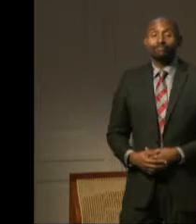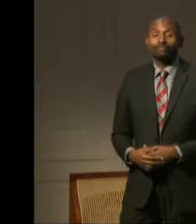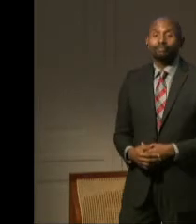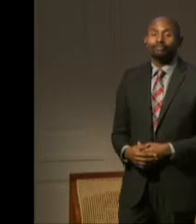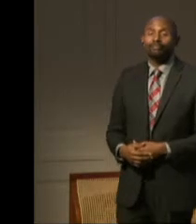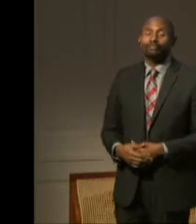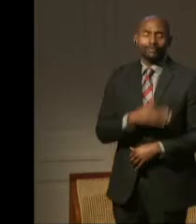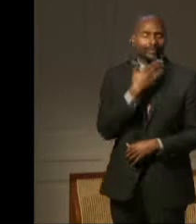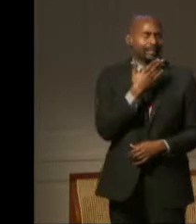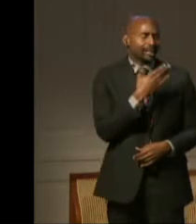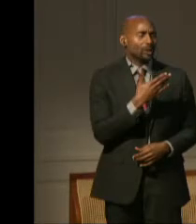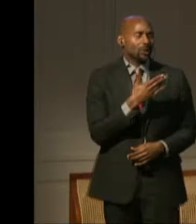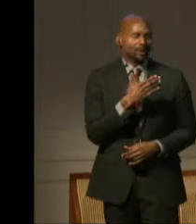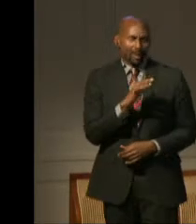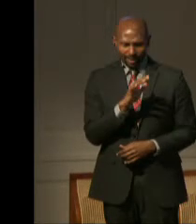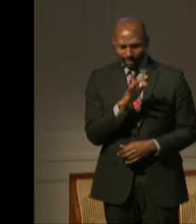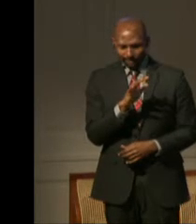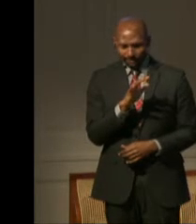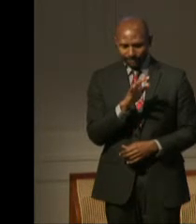Thank you.